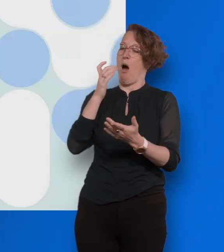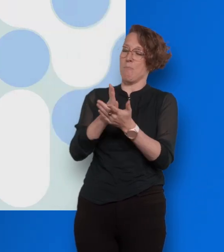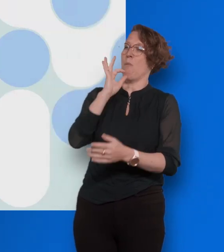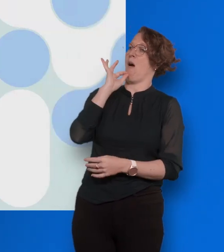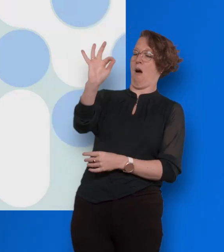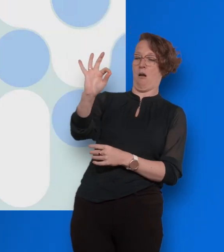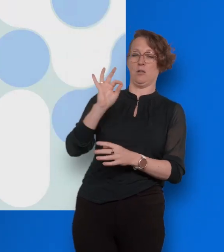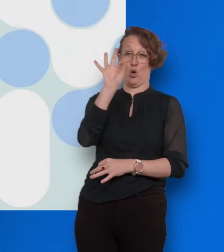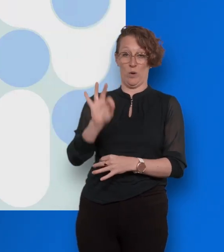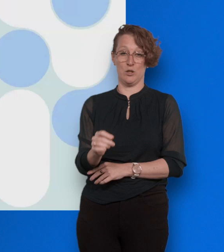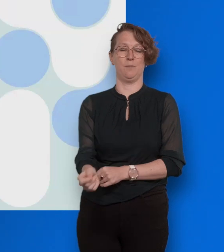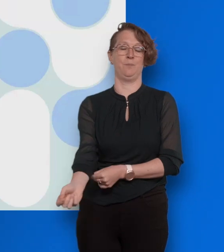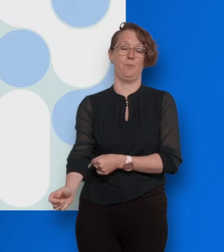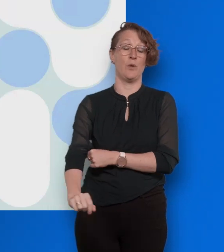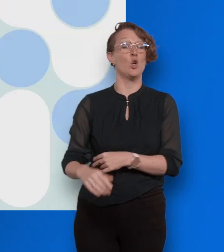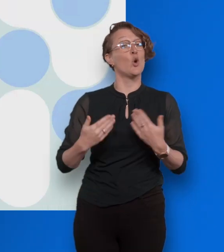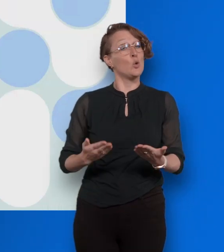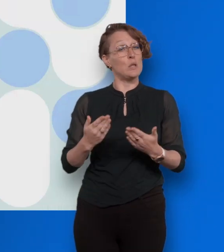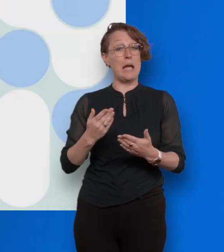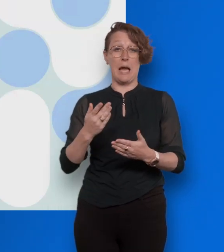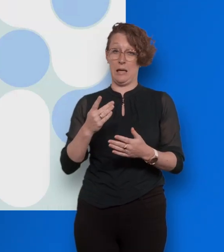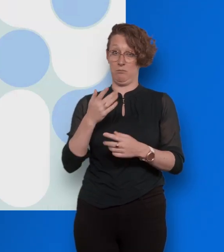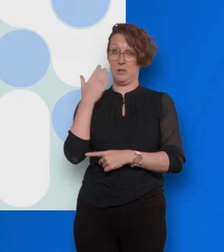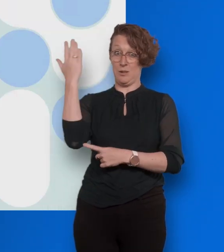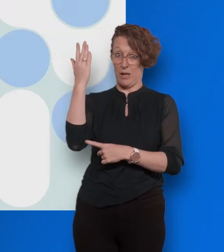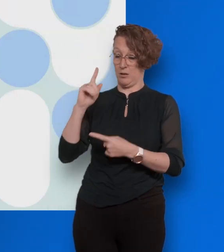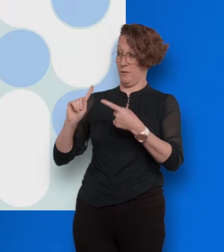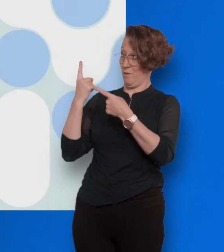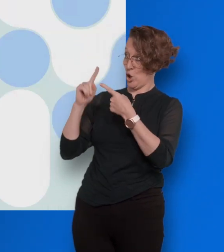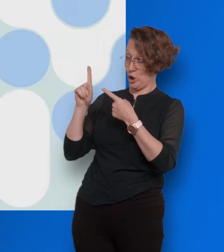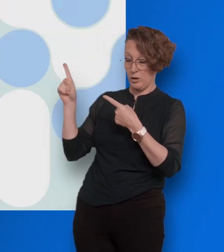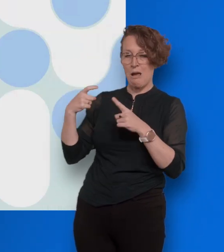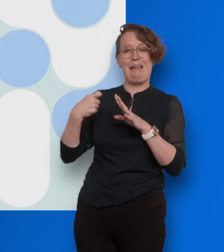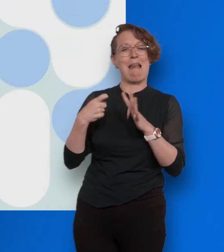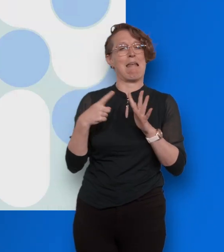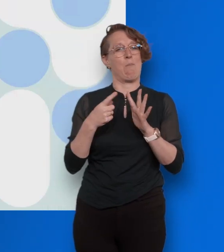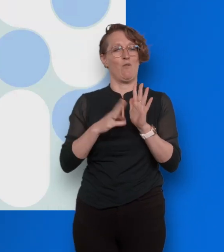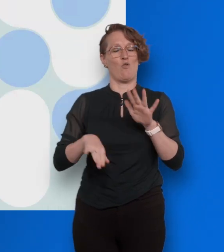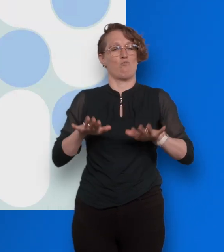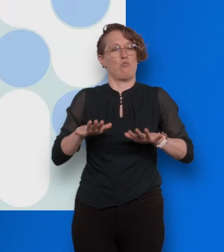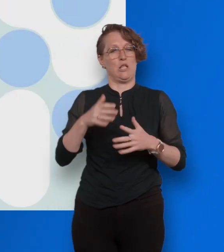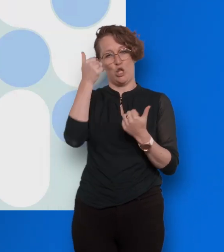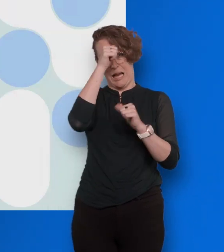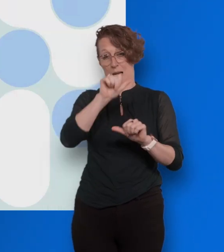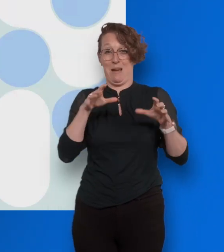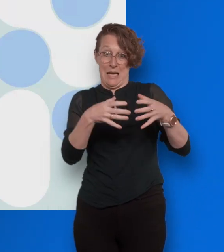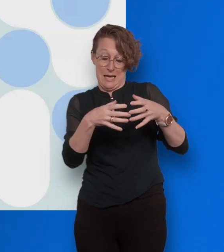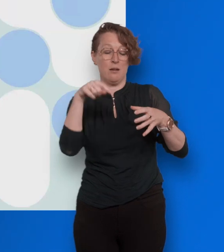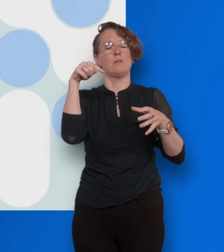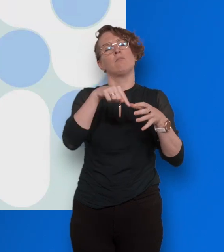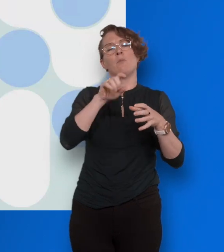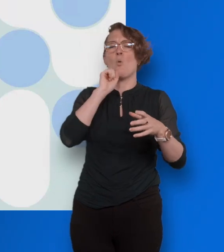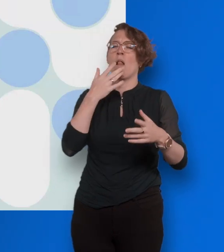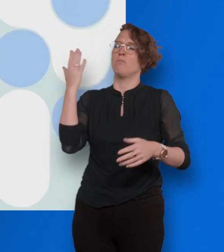our speakers for today are Dr. Ken Emond from the British Academy, who will be talking about